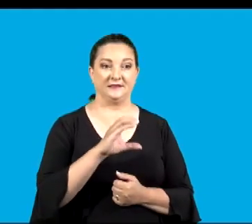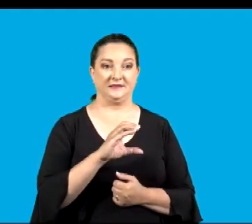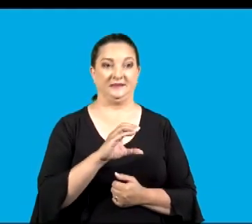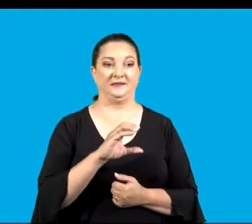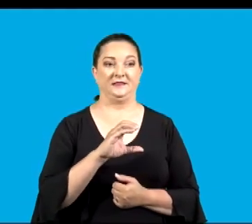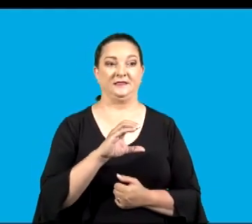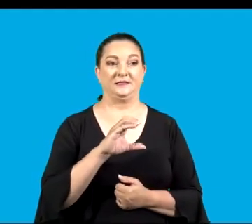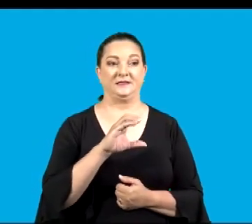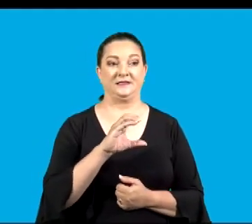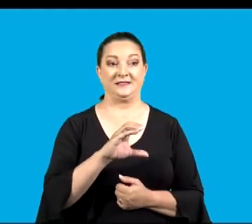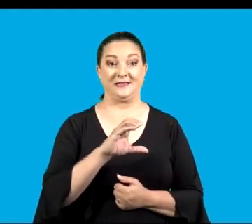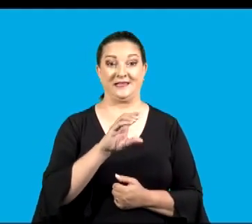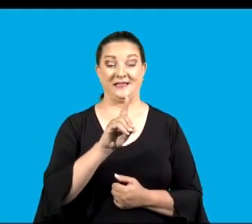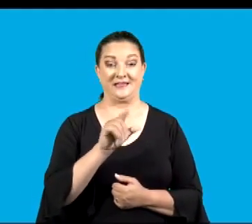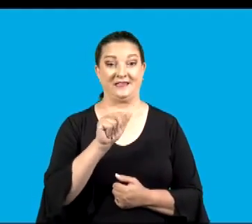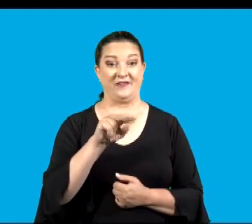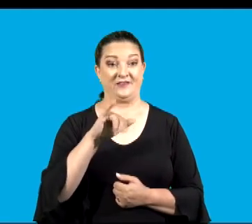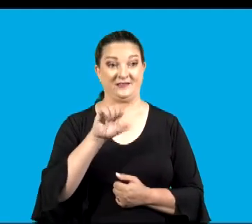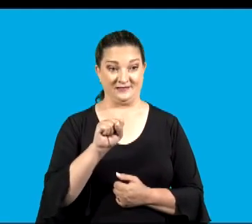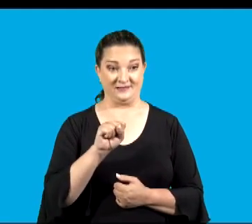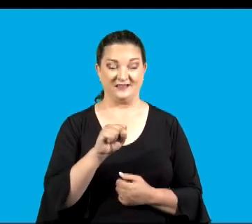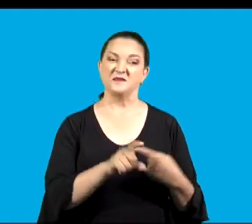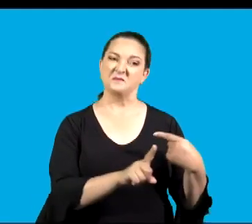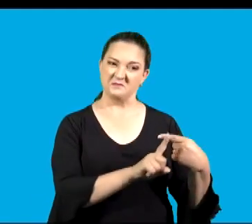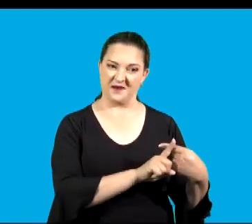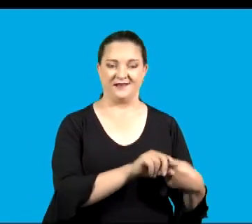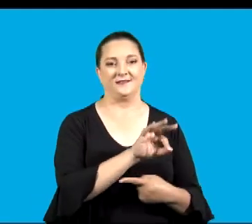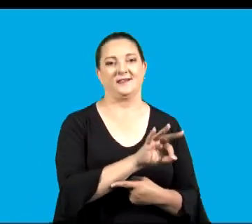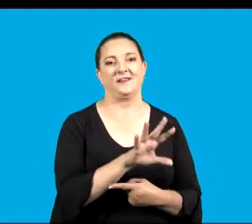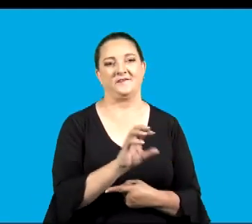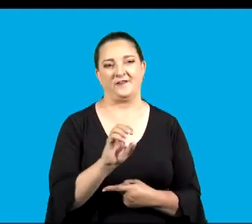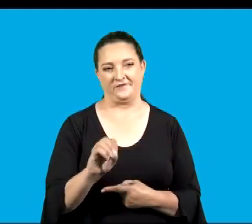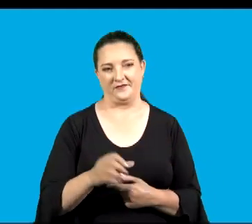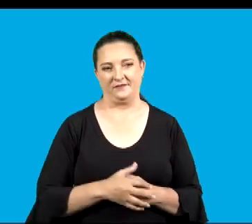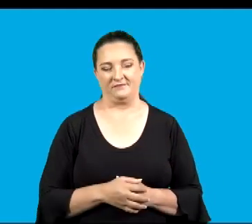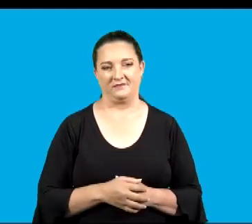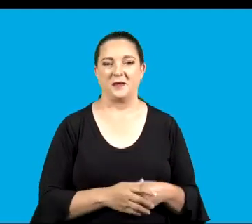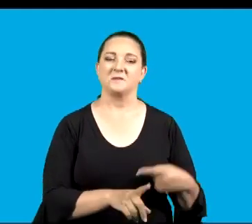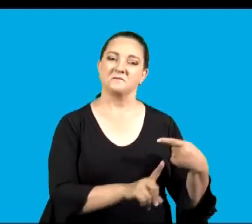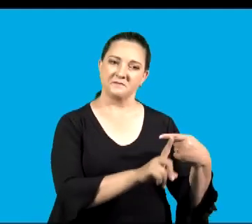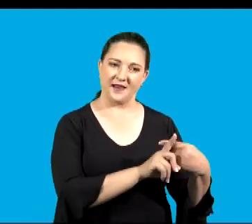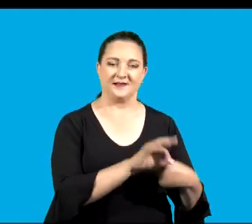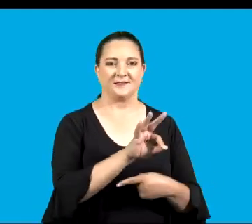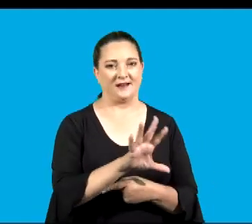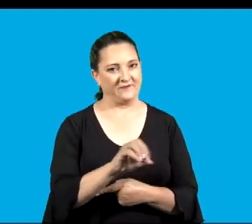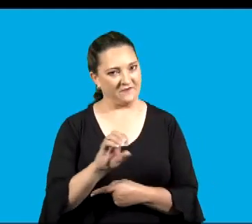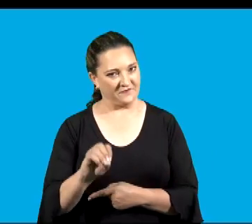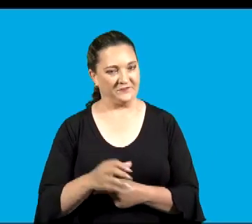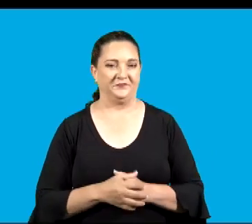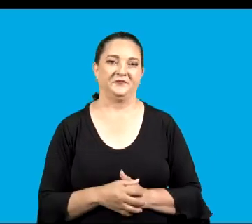and I'll say plus 3.5. Again, plus